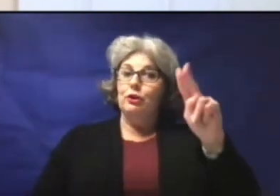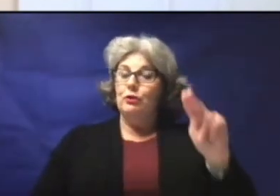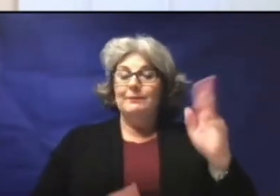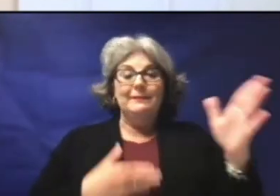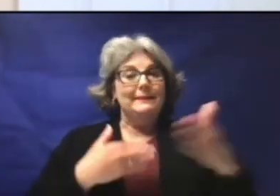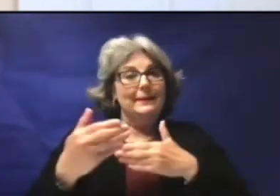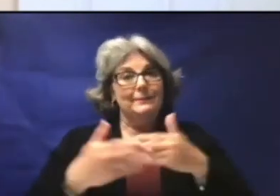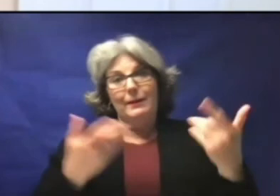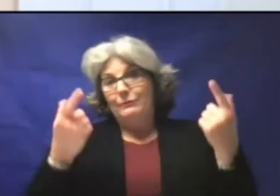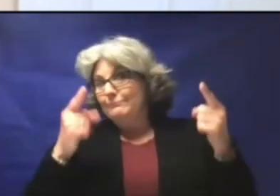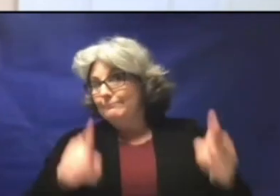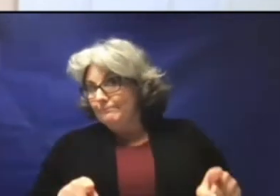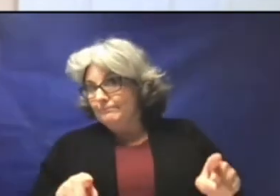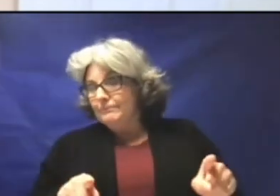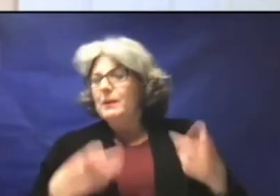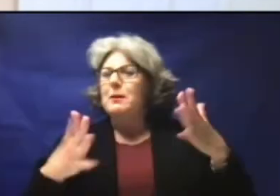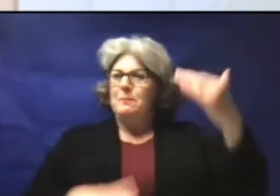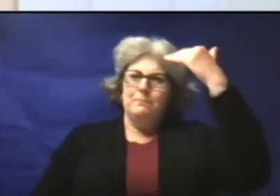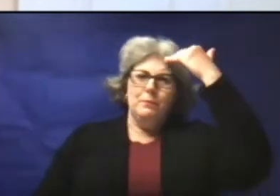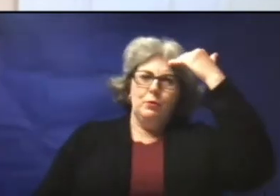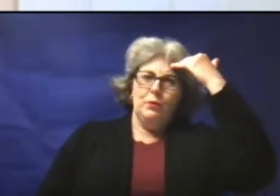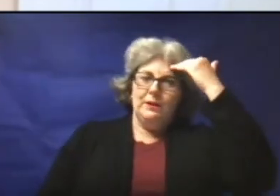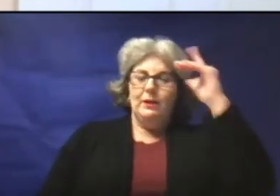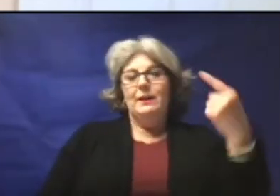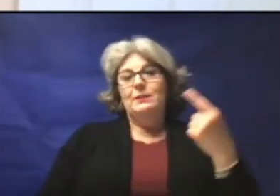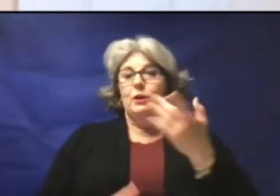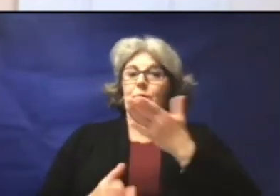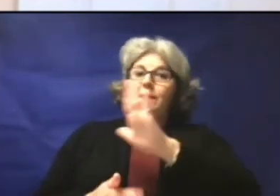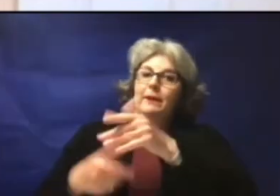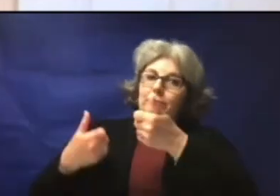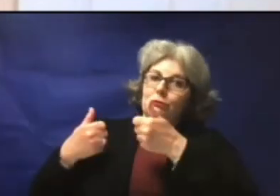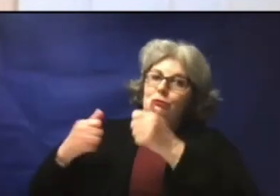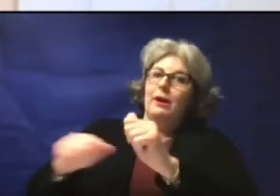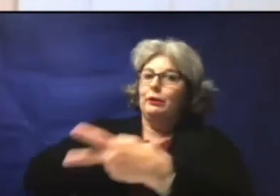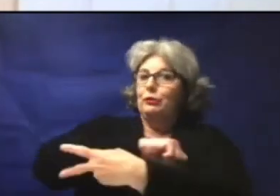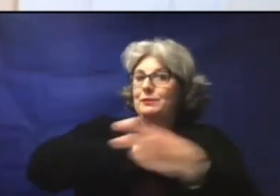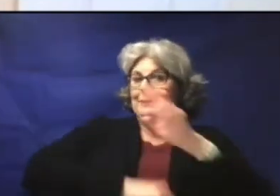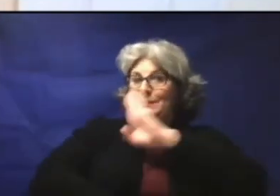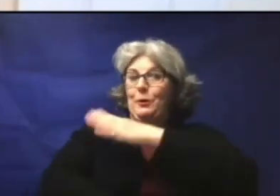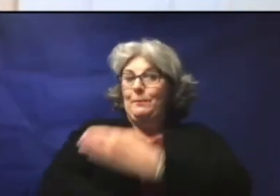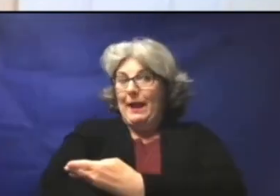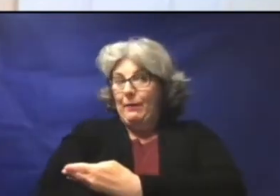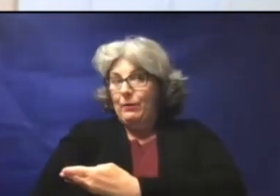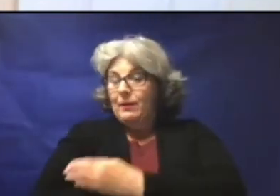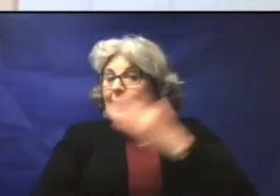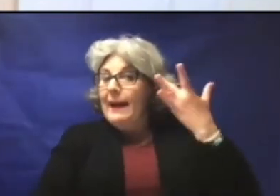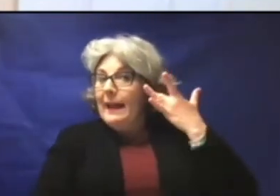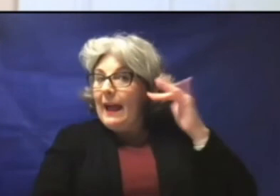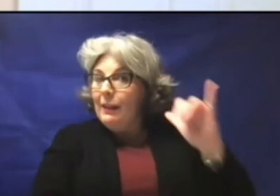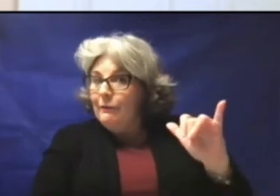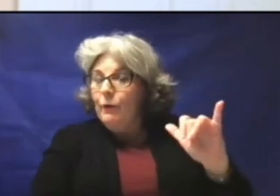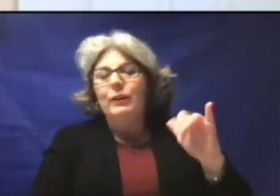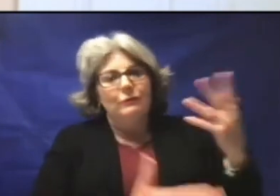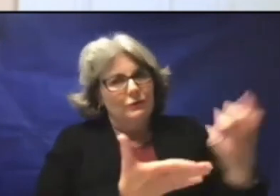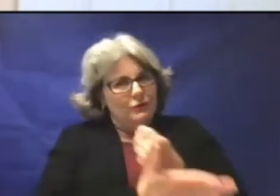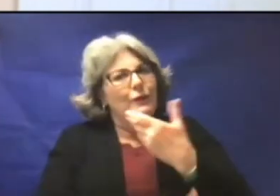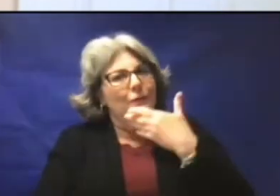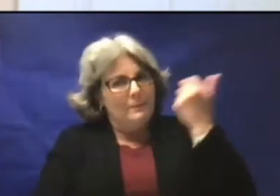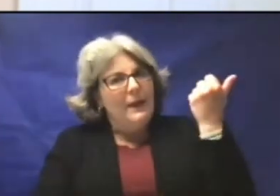the cost. But we know it's just their attempt to steal power. California deserves